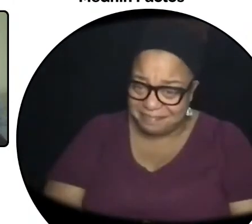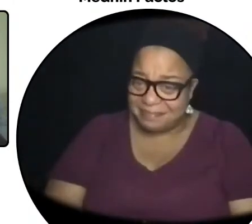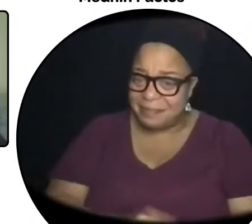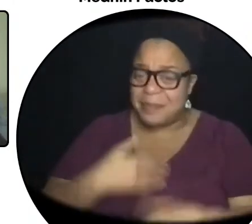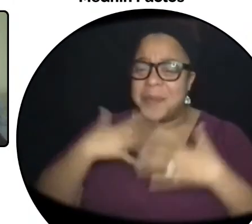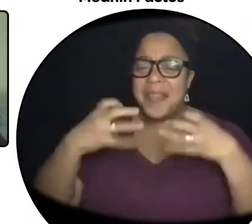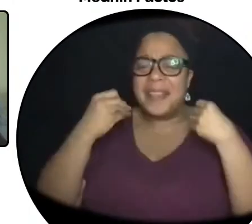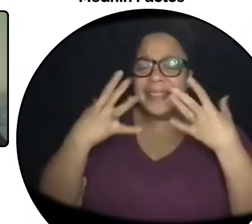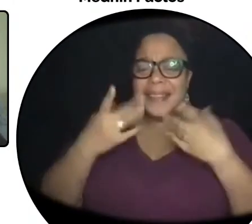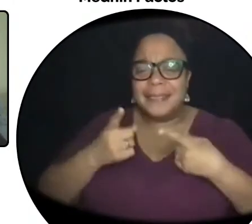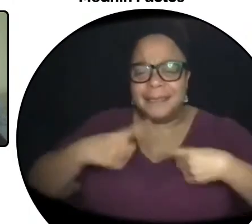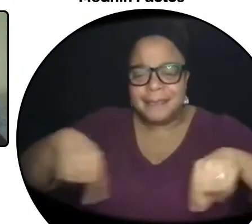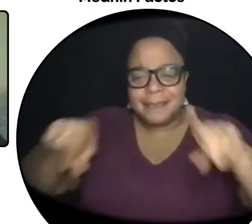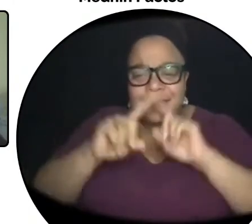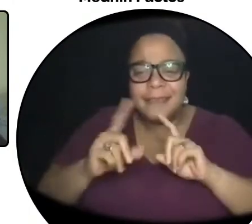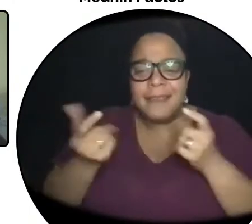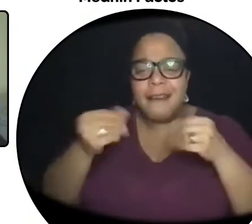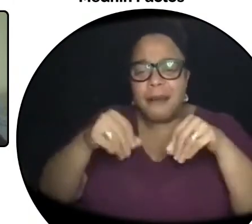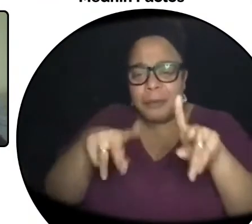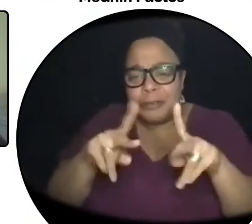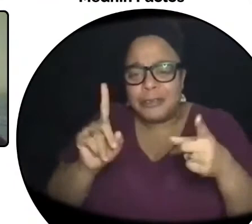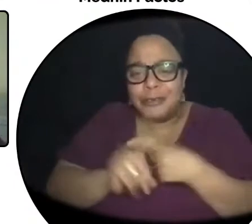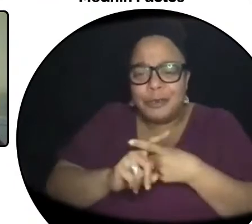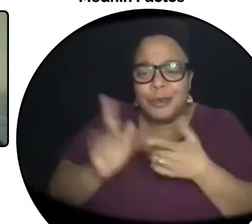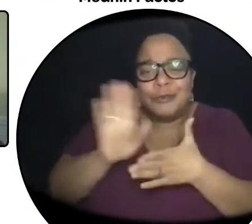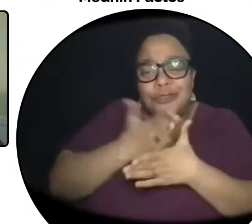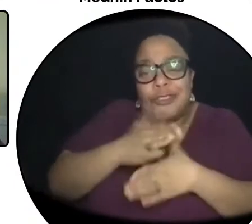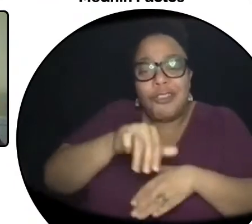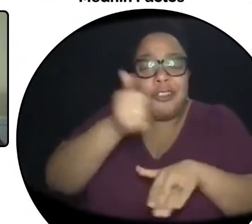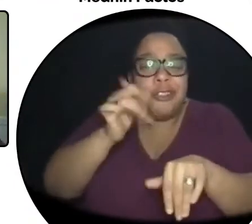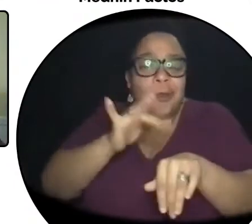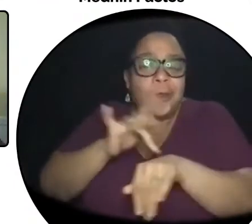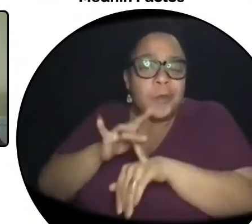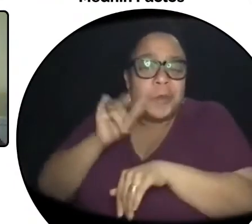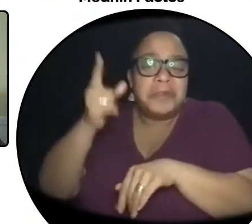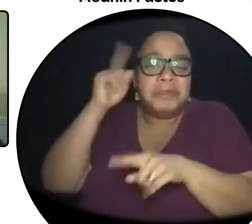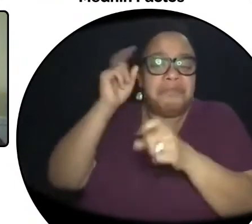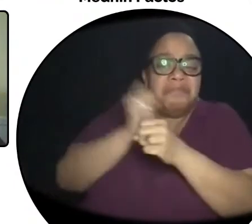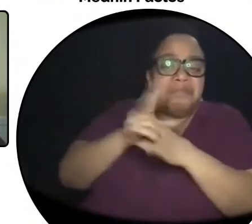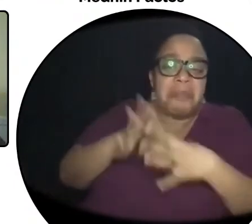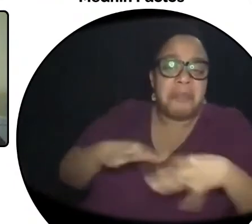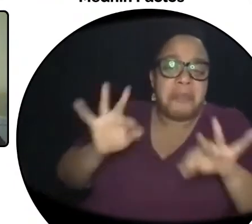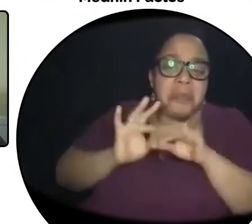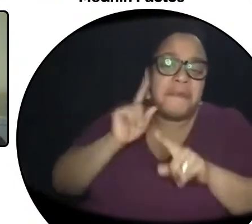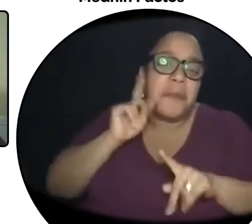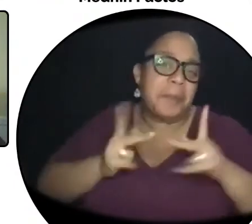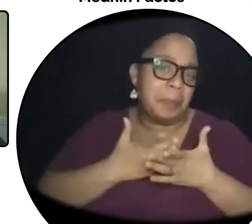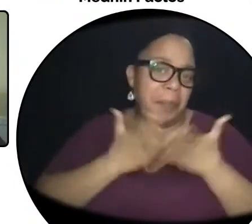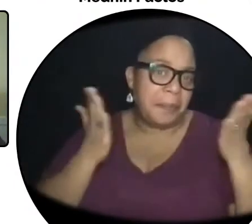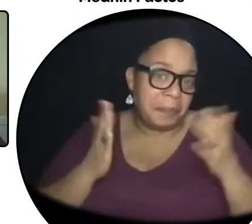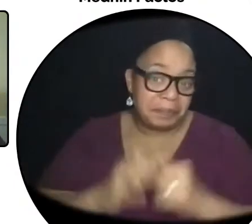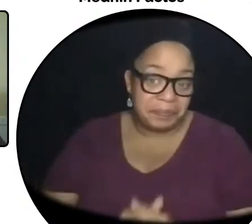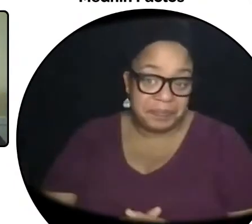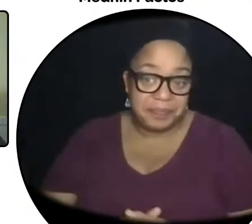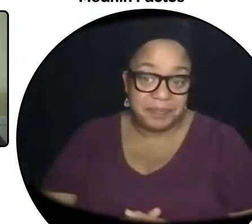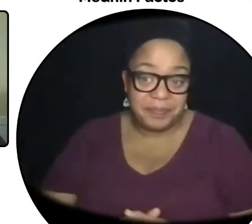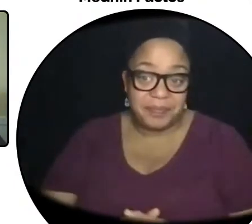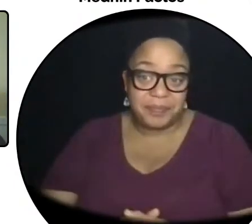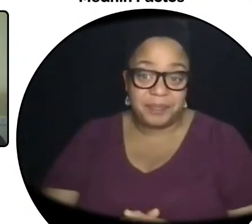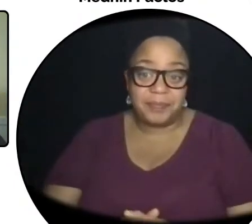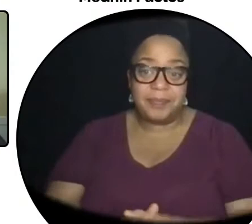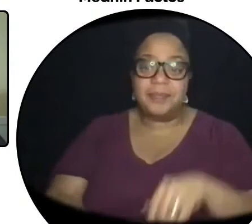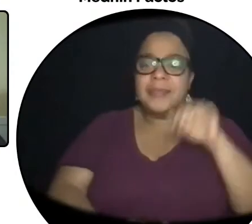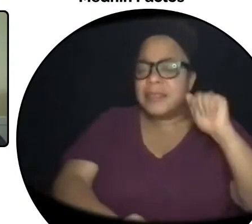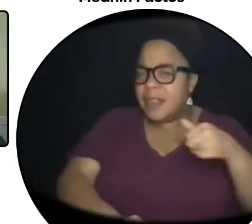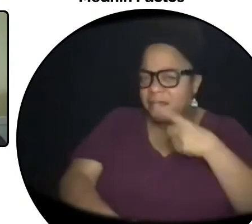another book by Angela? Yes. So, this is the forthcoming Abolition,